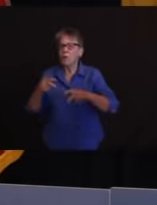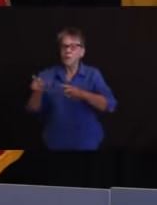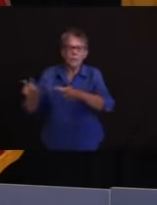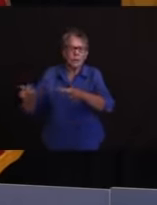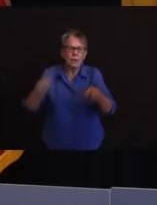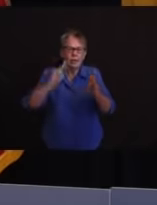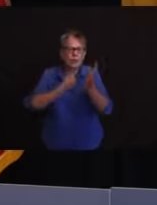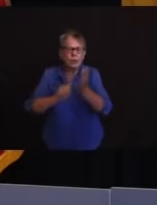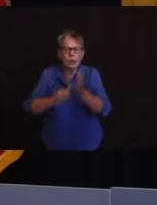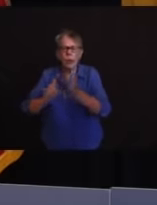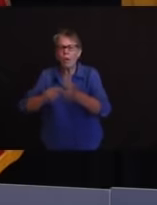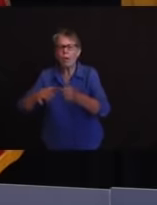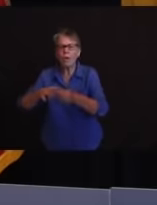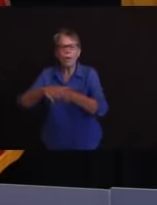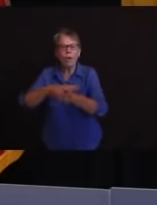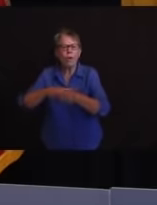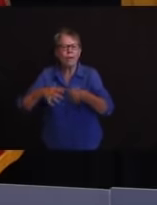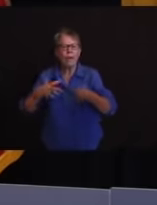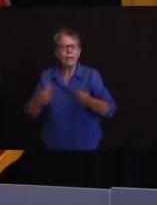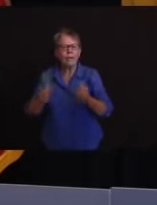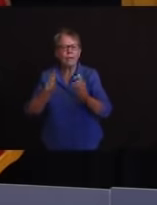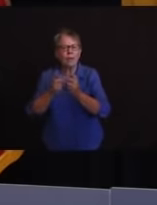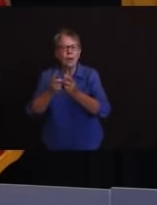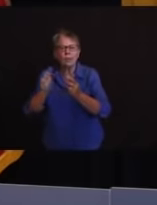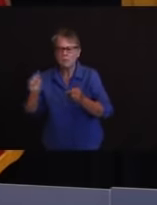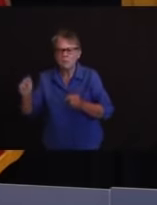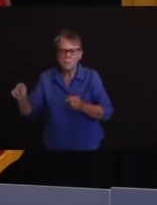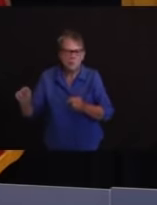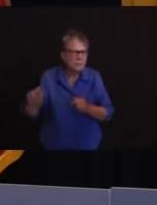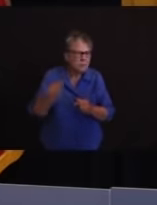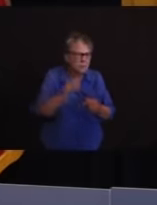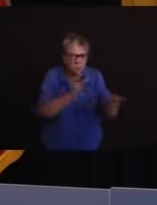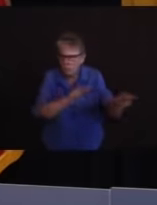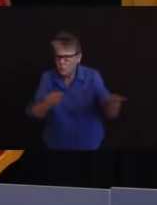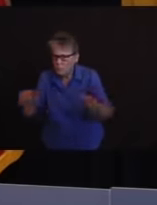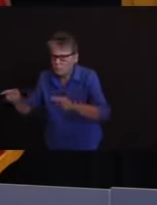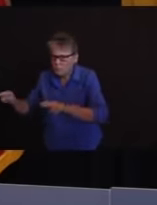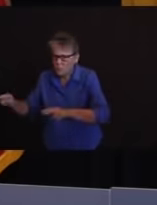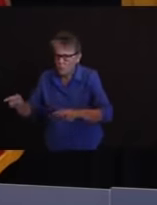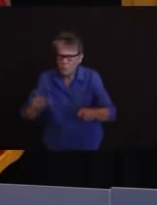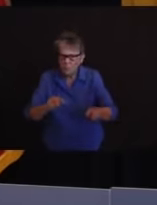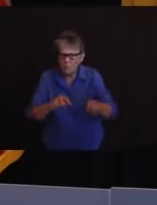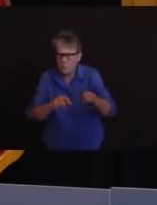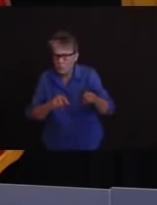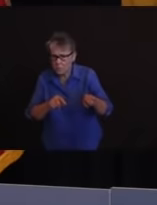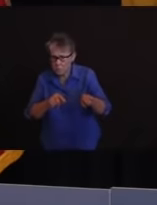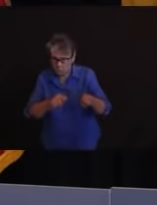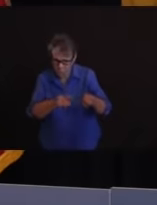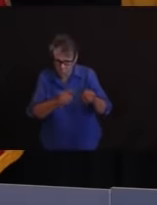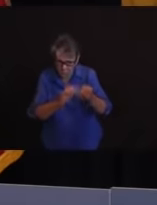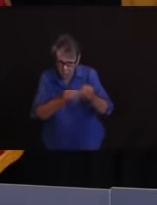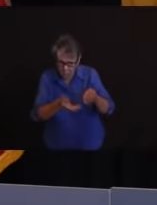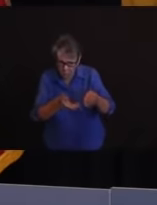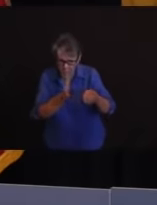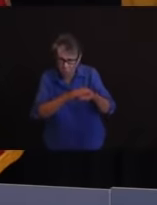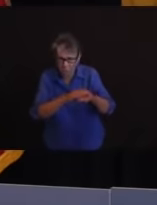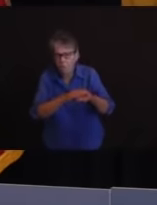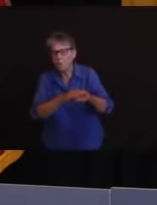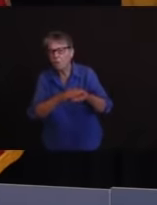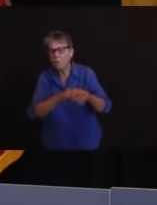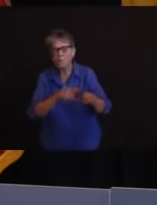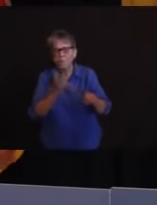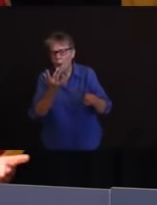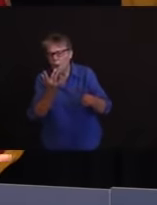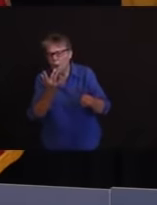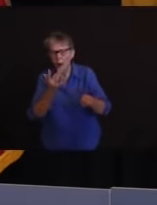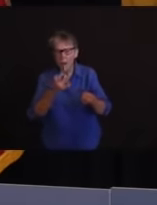what's happening in their little area, and they're going to know if there's something bubbling up in that spot. So we look very much at the